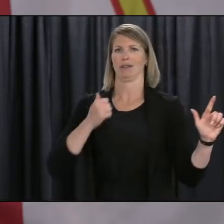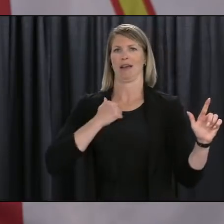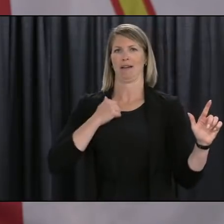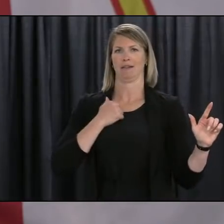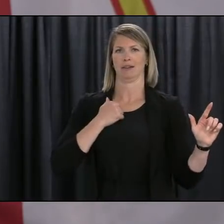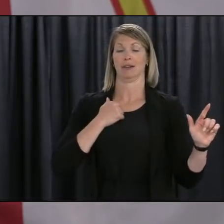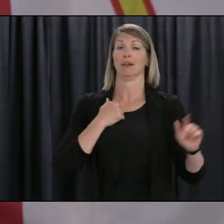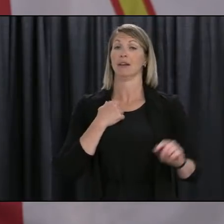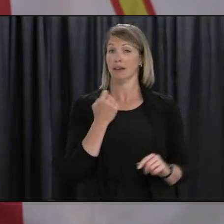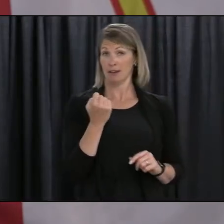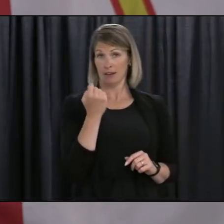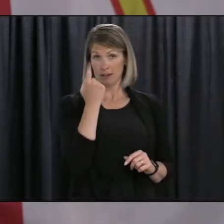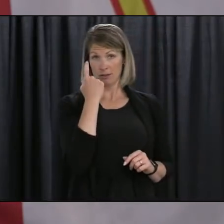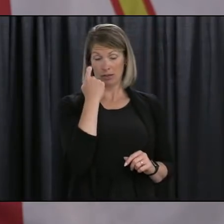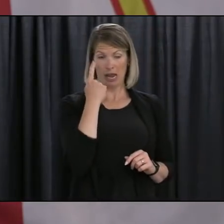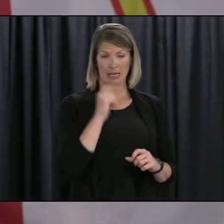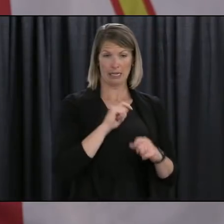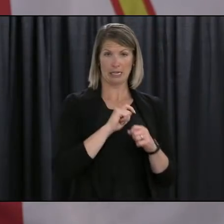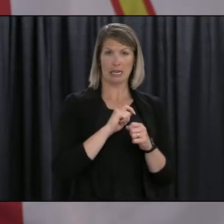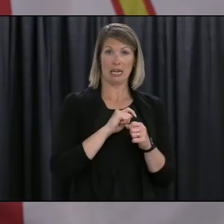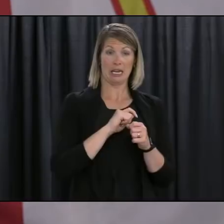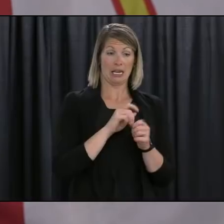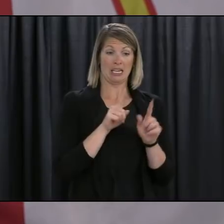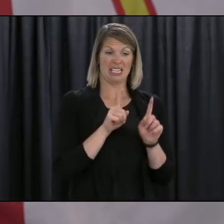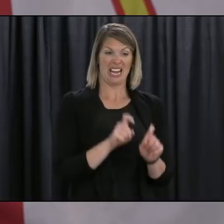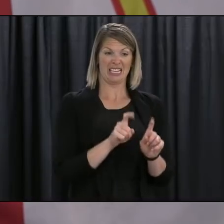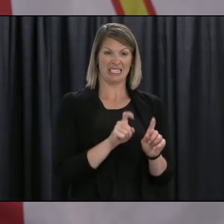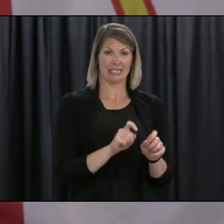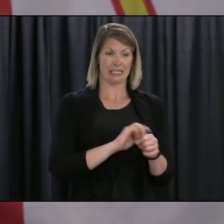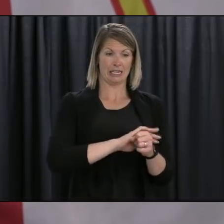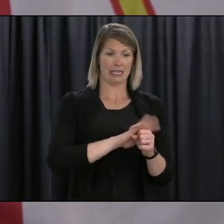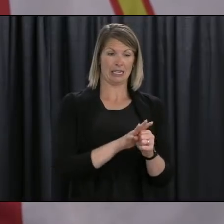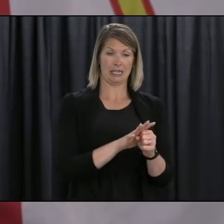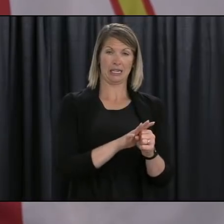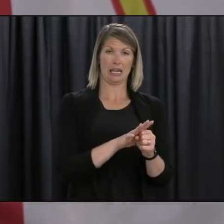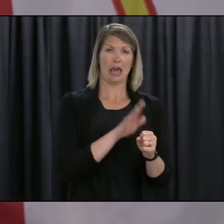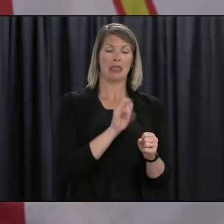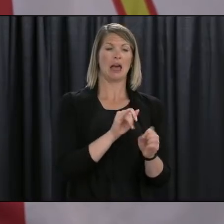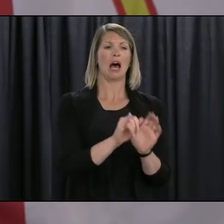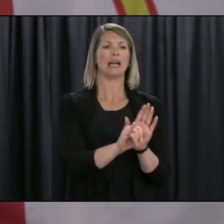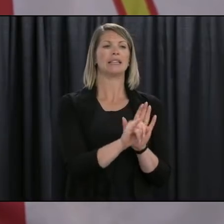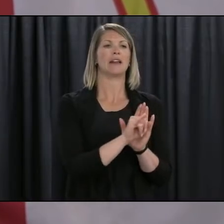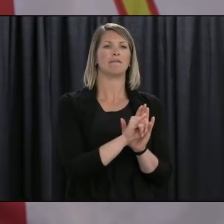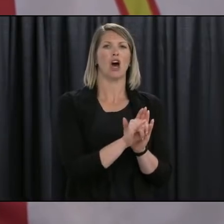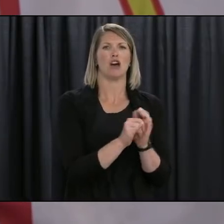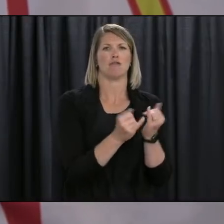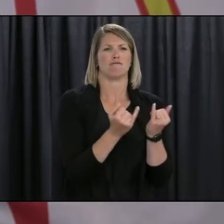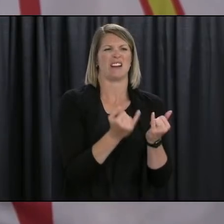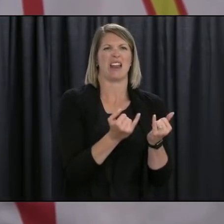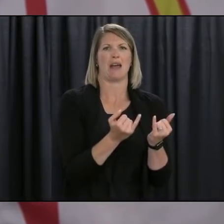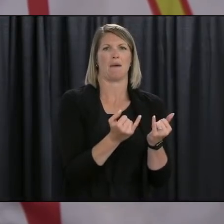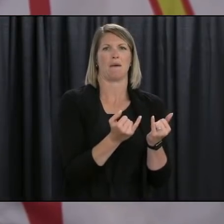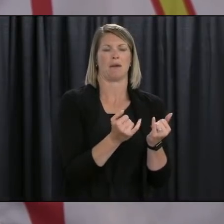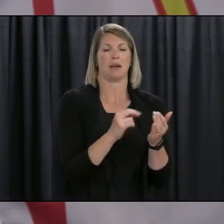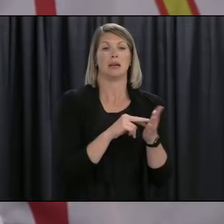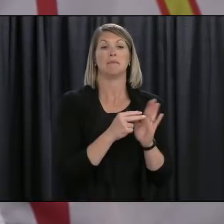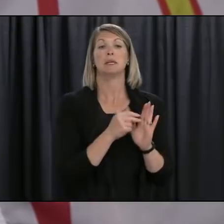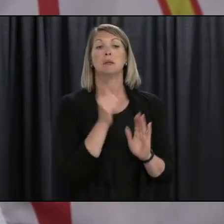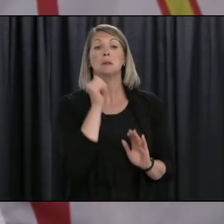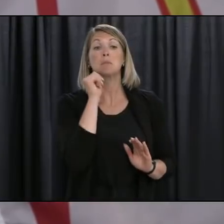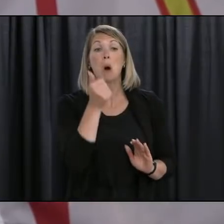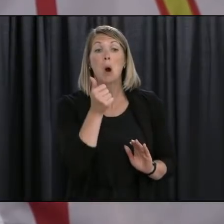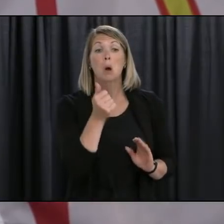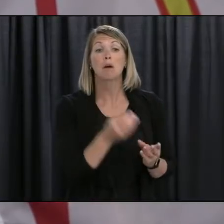we have right now is that it's a diagnostic test and not a screening test. So it's meant to